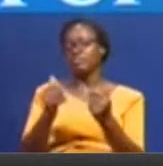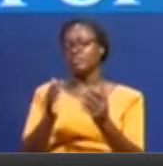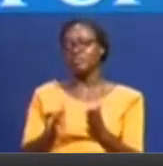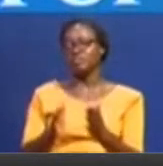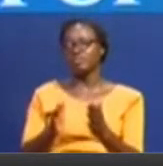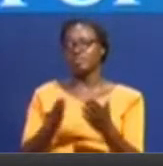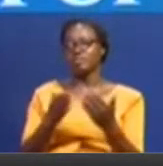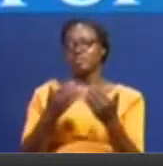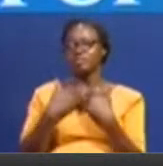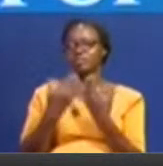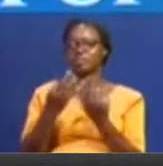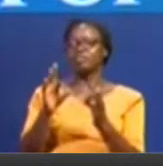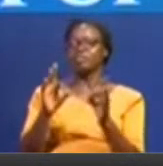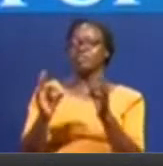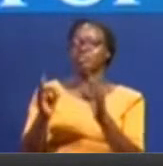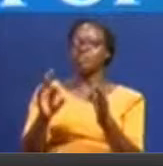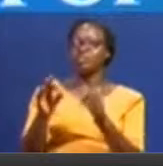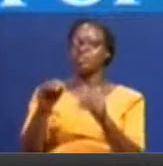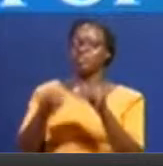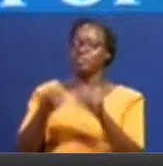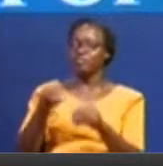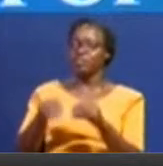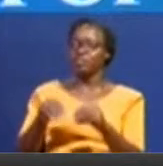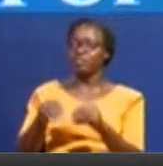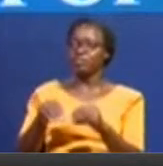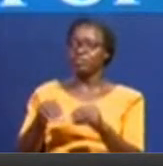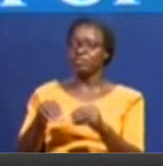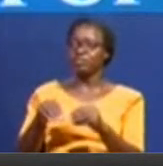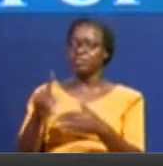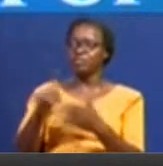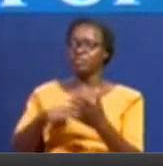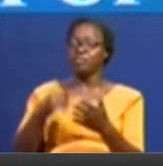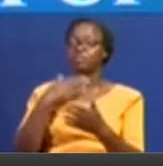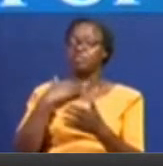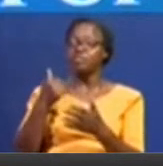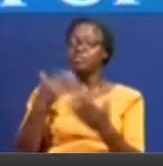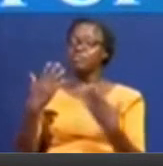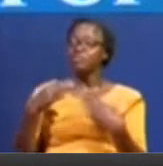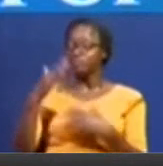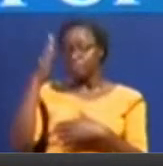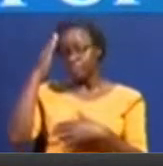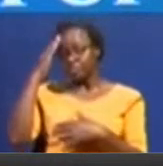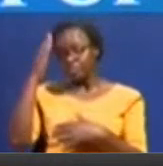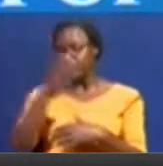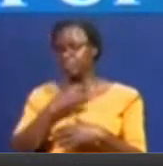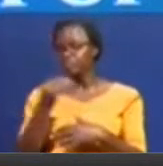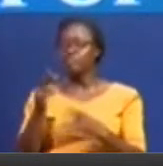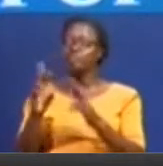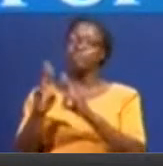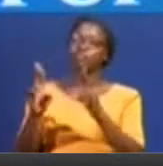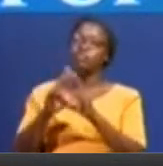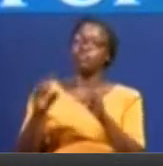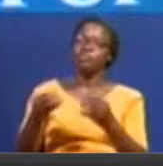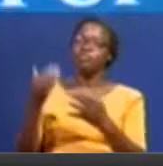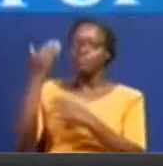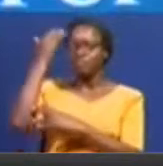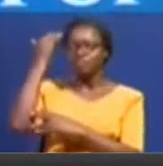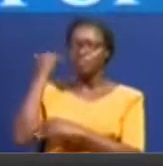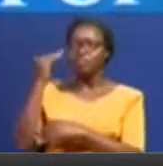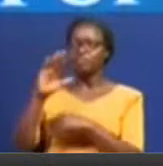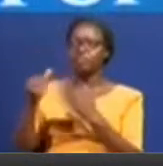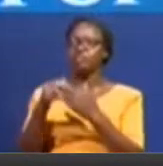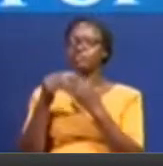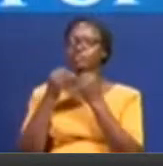have conducted a free and fair election. That is what we want the people to know. And we are willing to give the court all